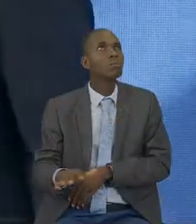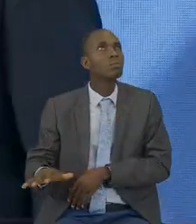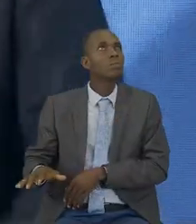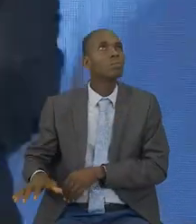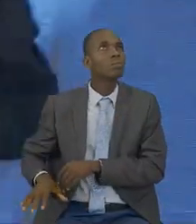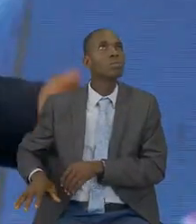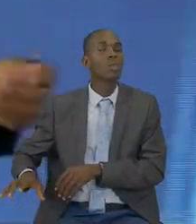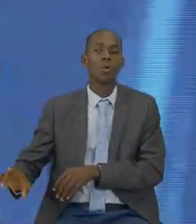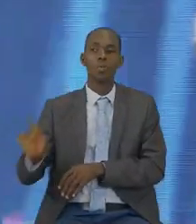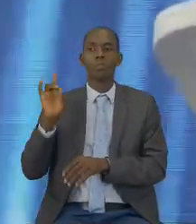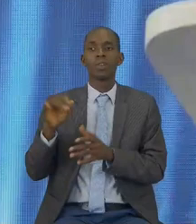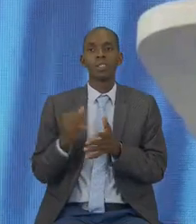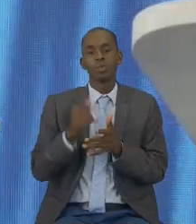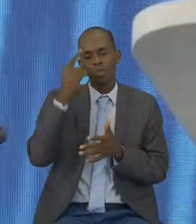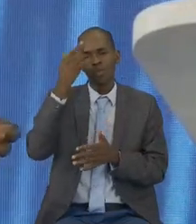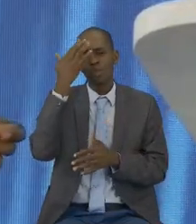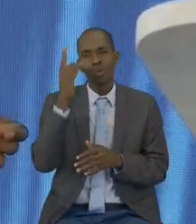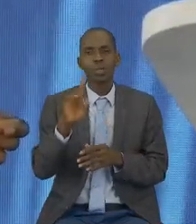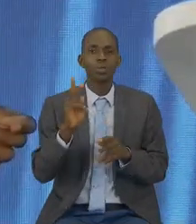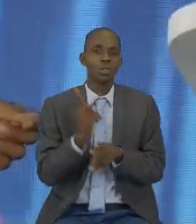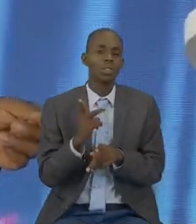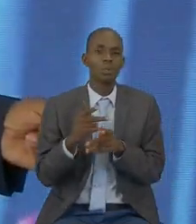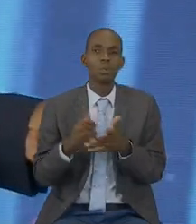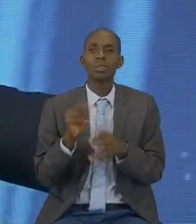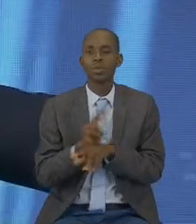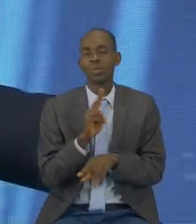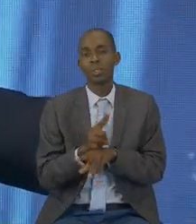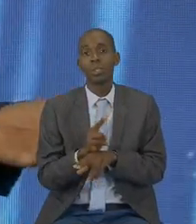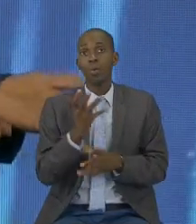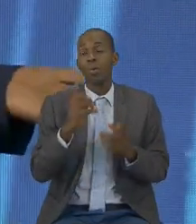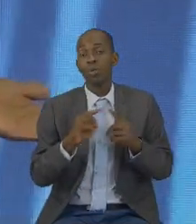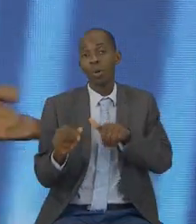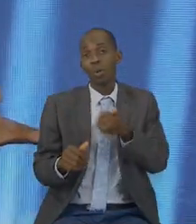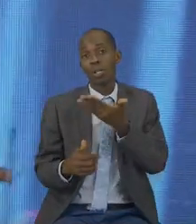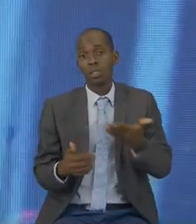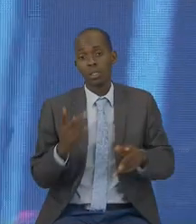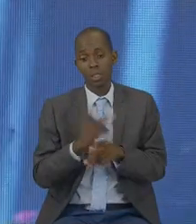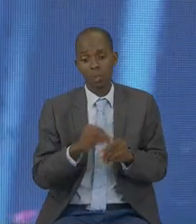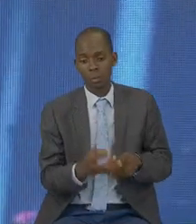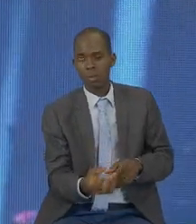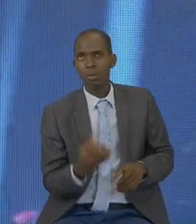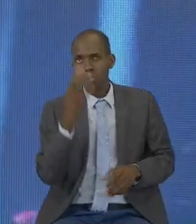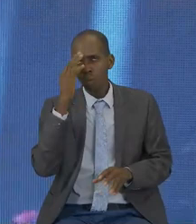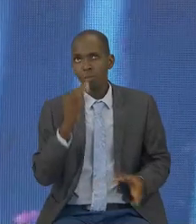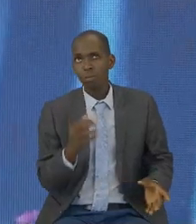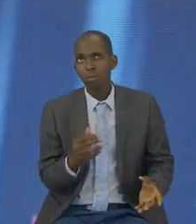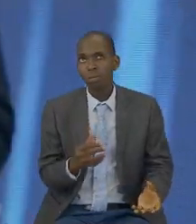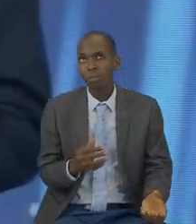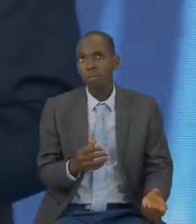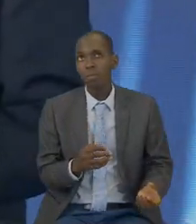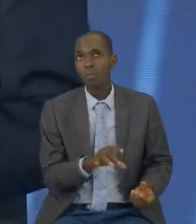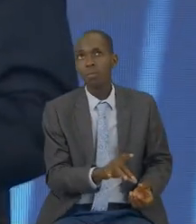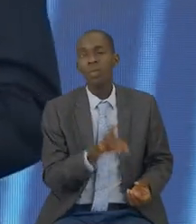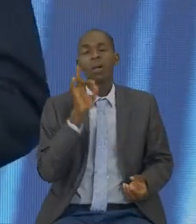light. And then you know the drawer that you are going to draw, and as you draw and you take that thing, wouldn't it